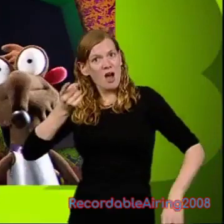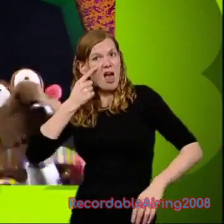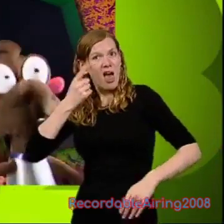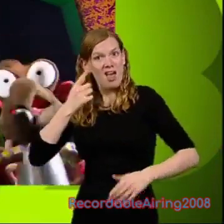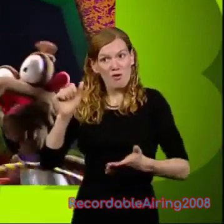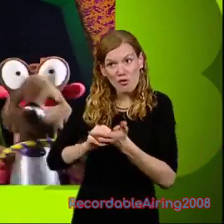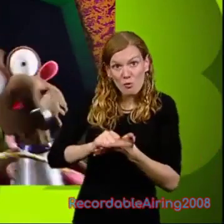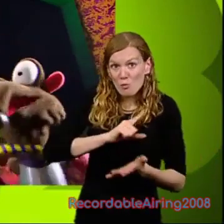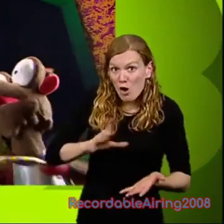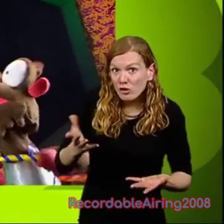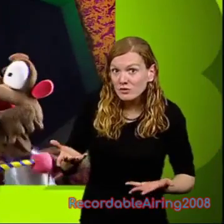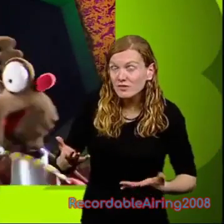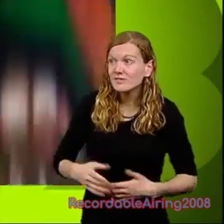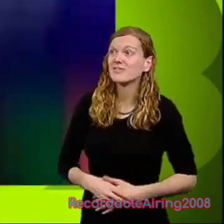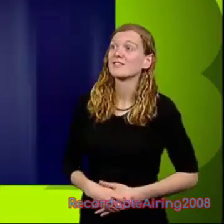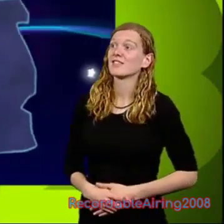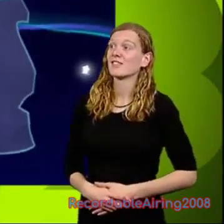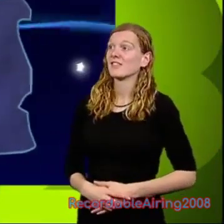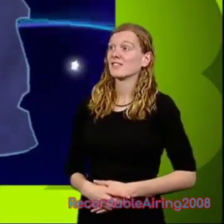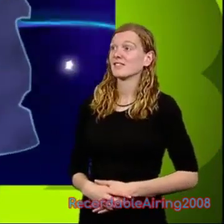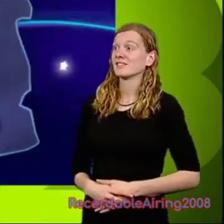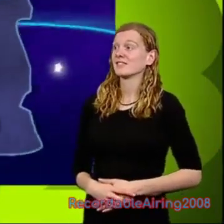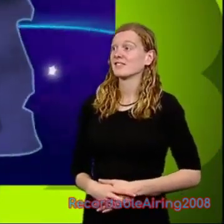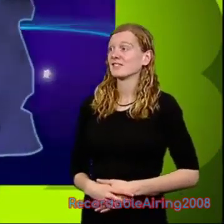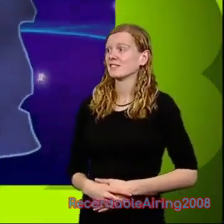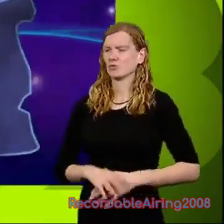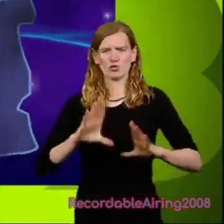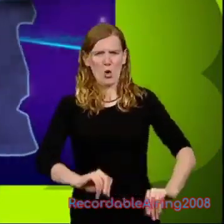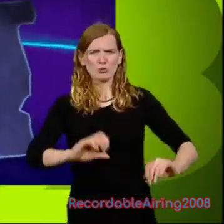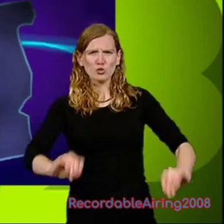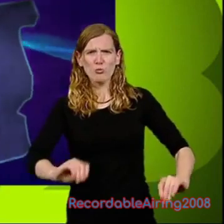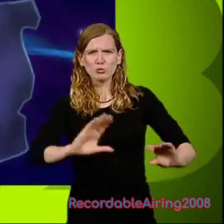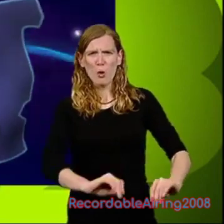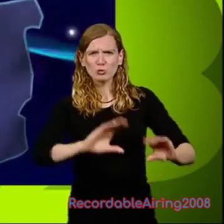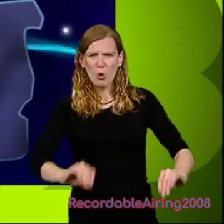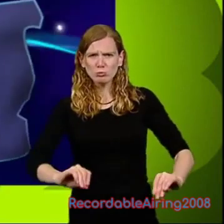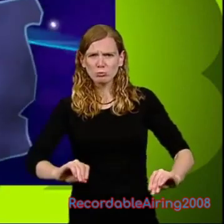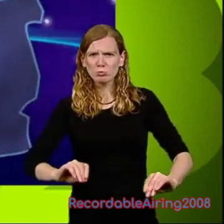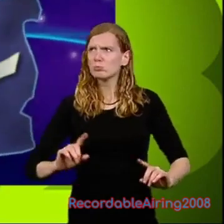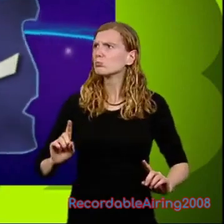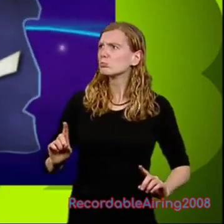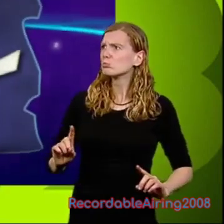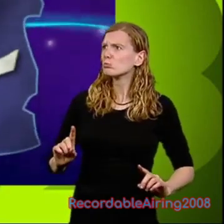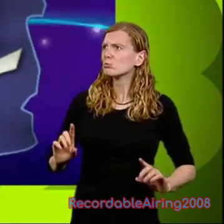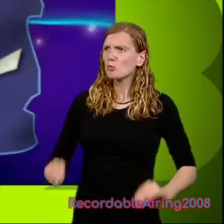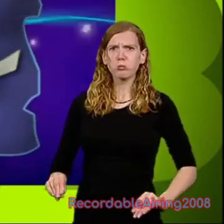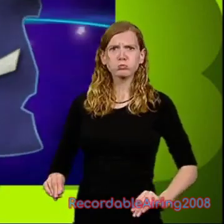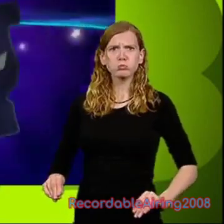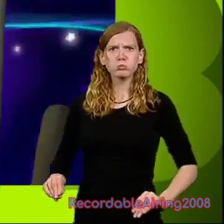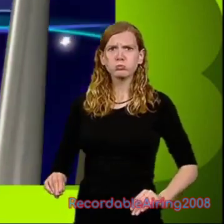hula hoop. No! Stop that infernal noise right now!